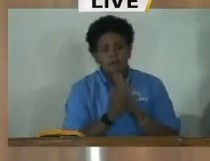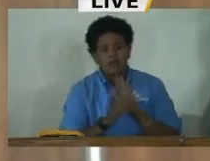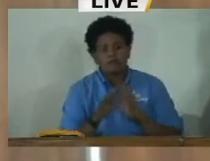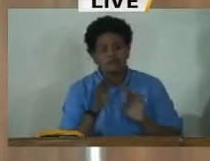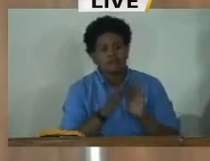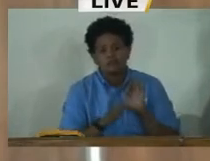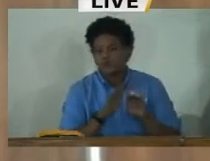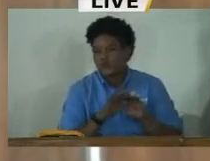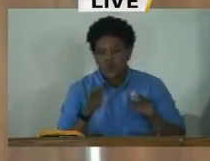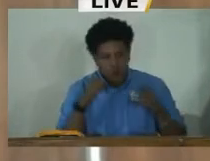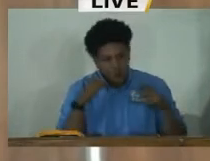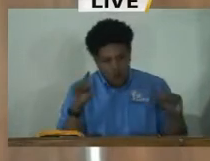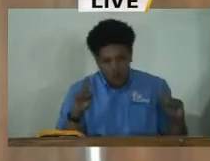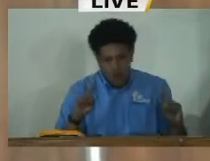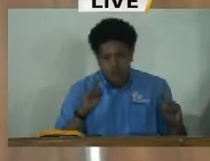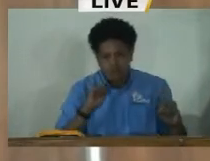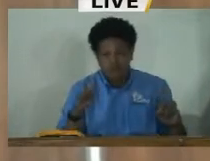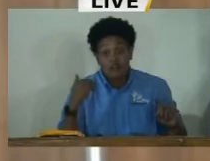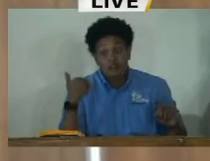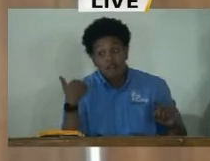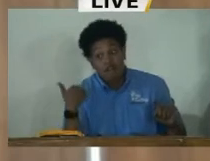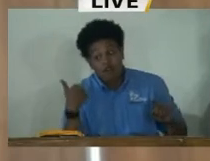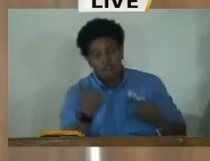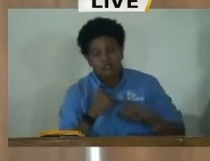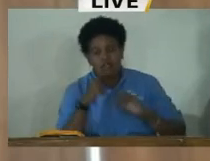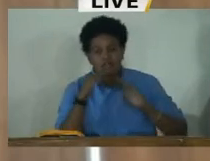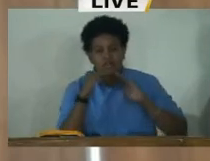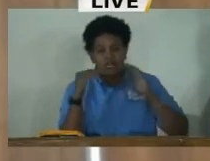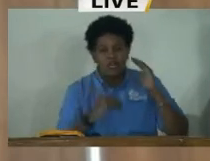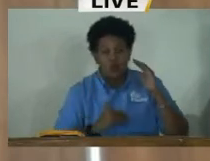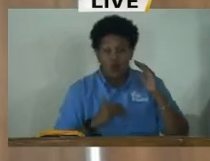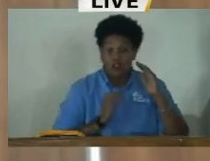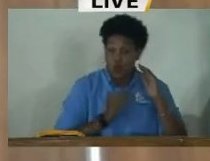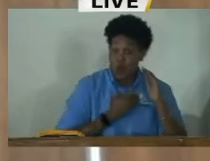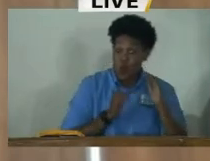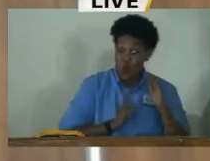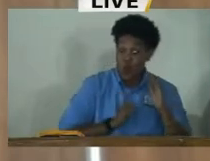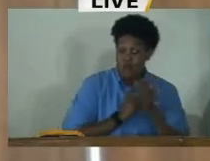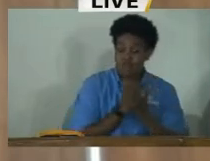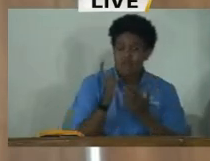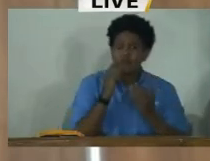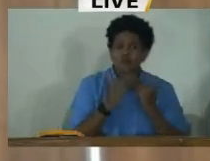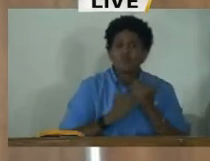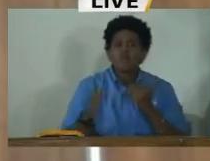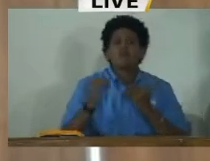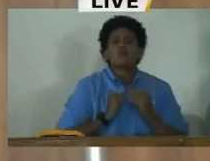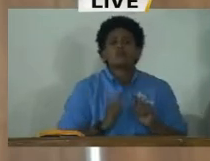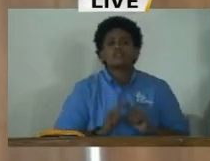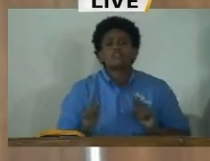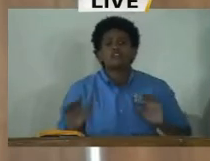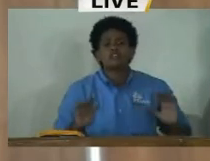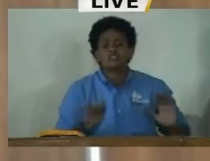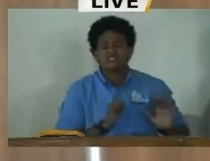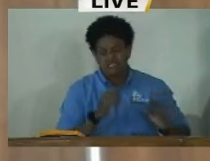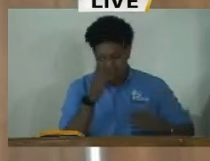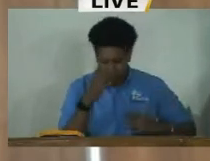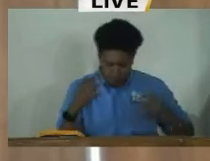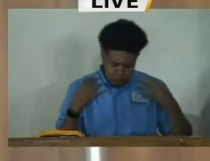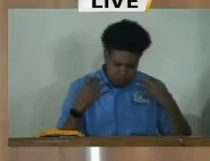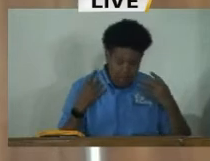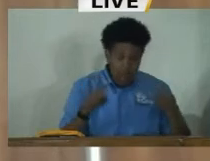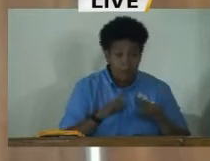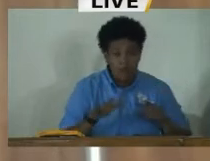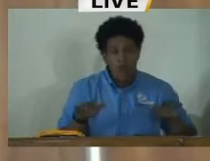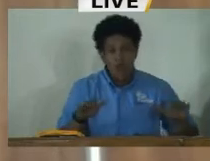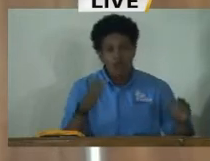simply don't work. The fault line is inequality and our own failure to move beyond our differences and self-interest and act